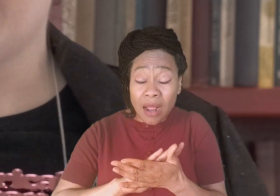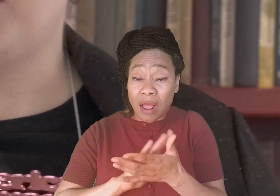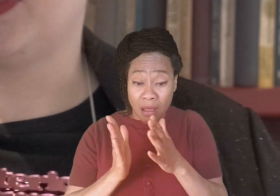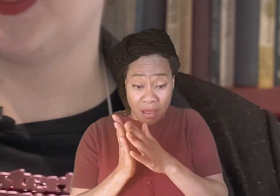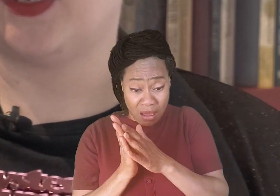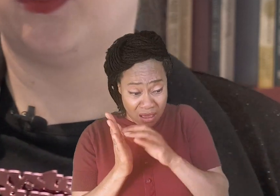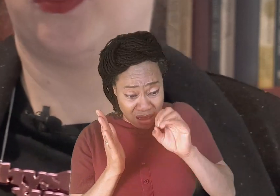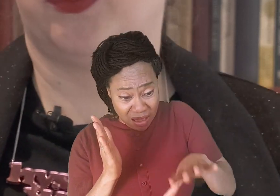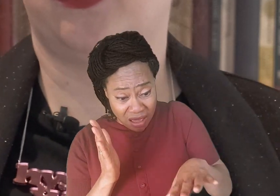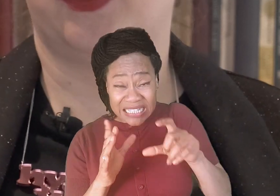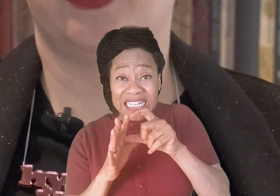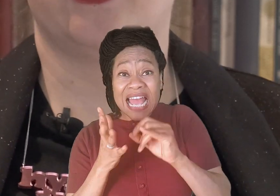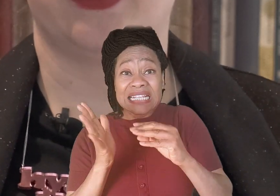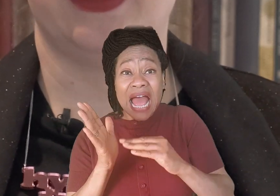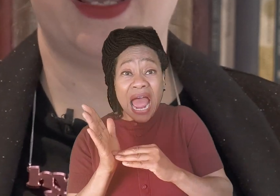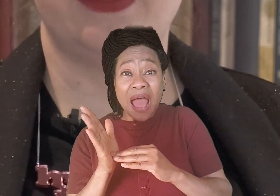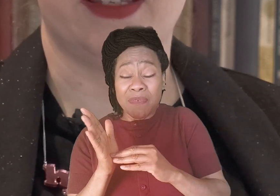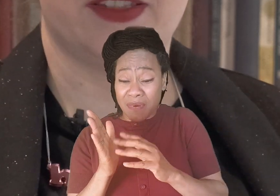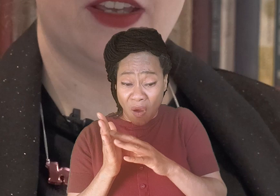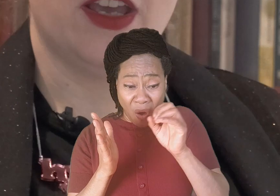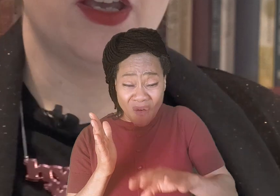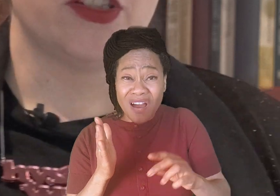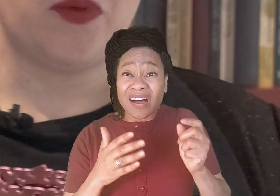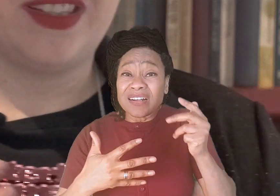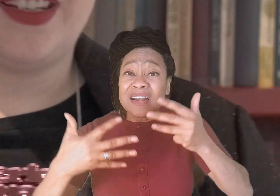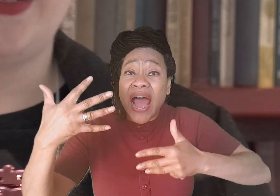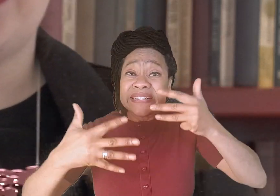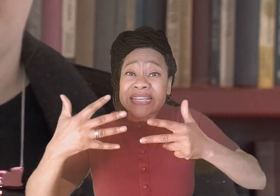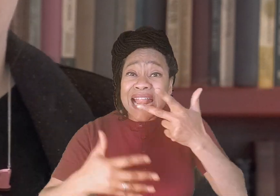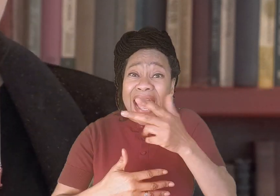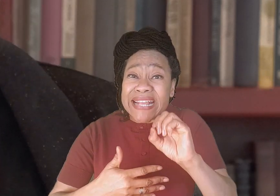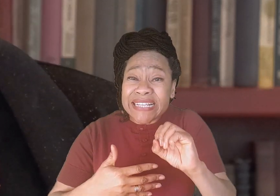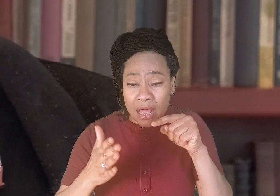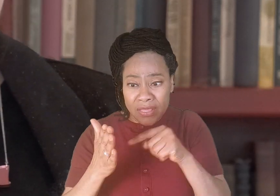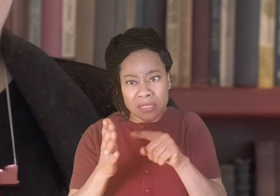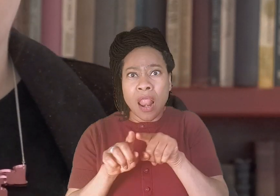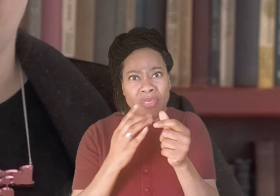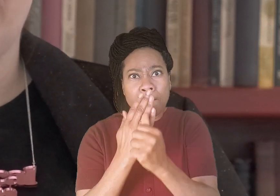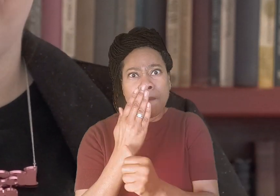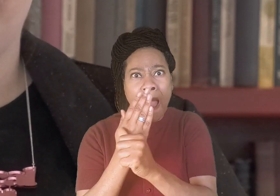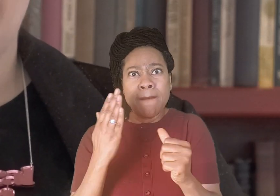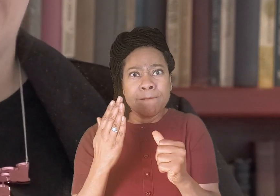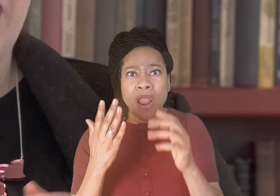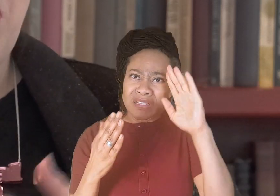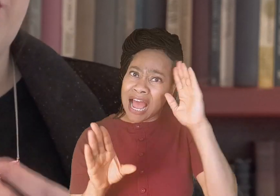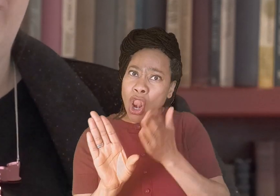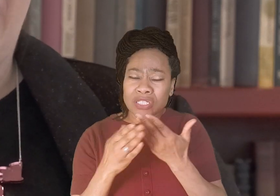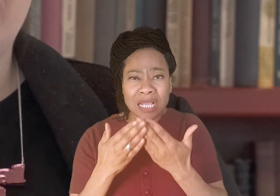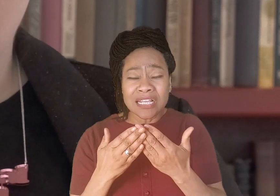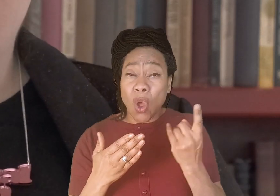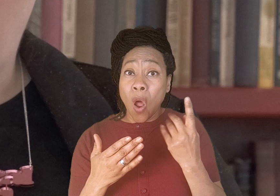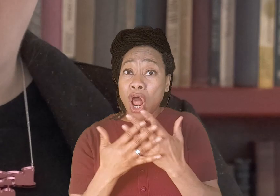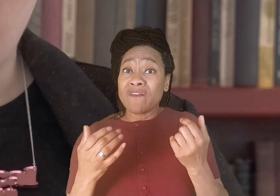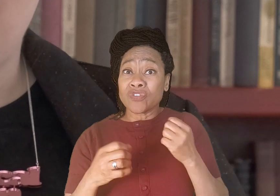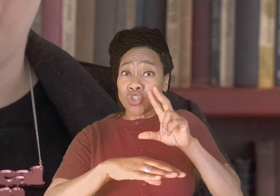the Bible of psychological disorders, in the 1980s. So it's still in the memory of many of our doctors. And whilst